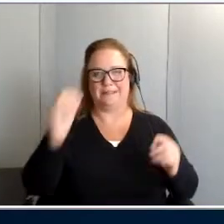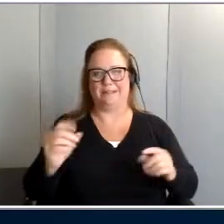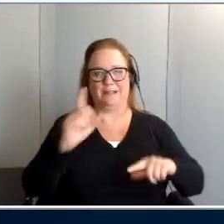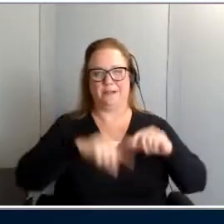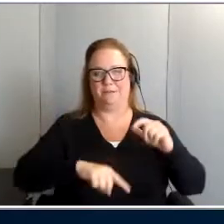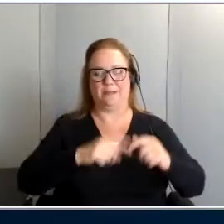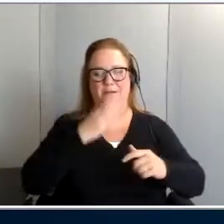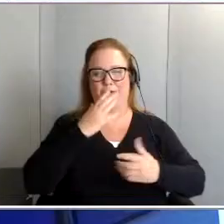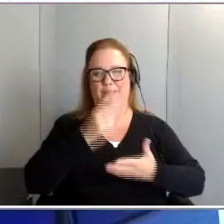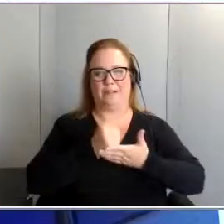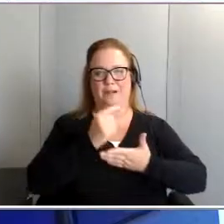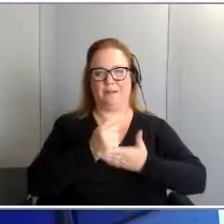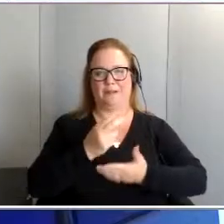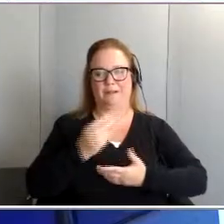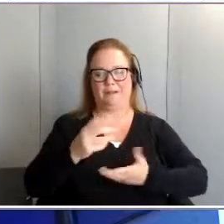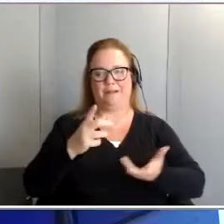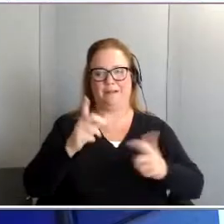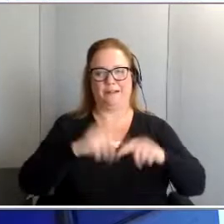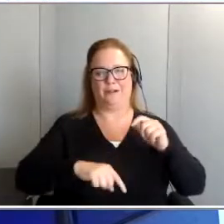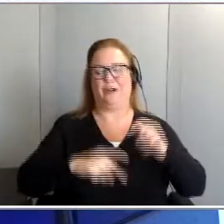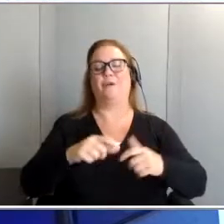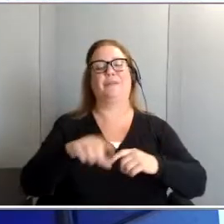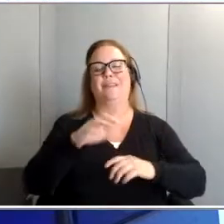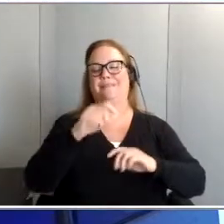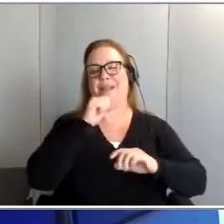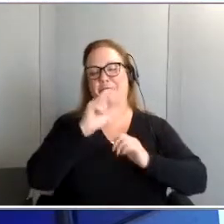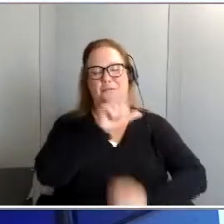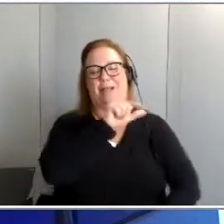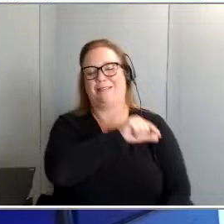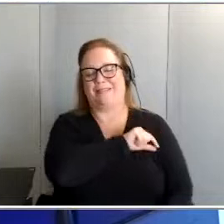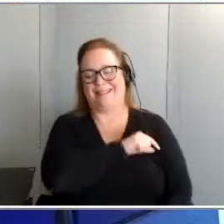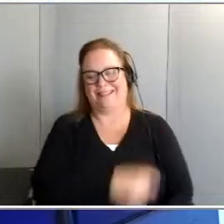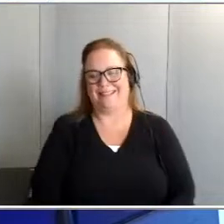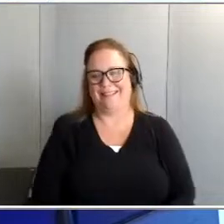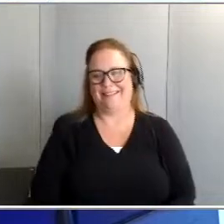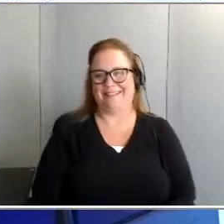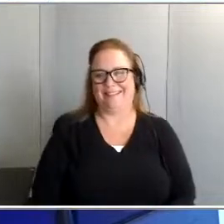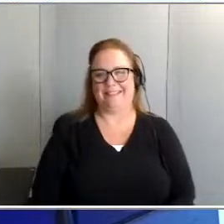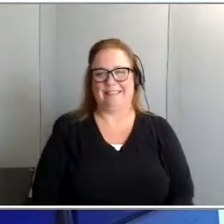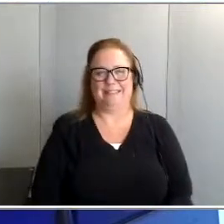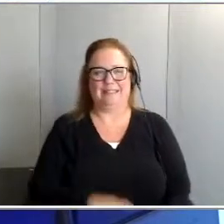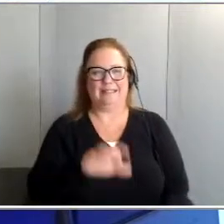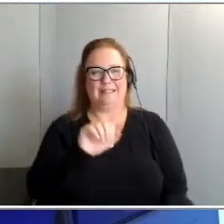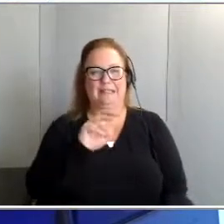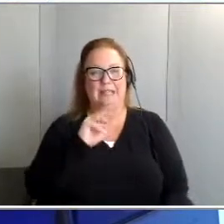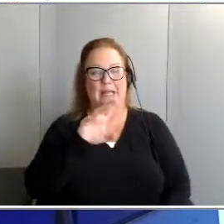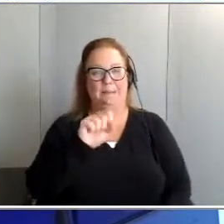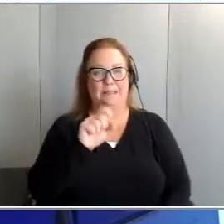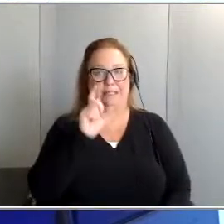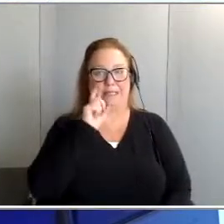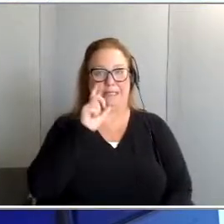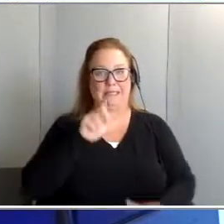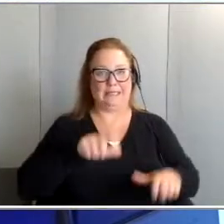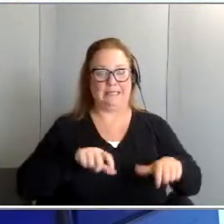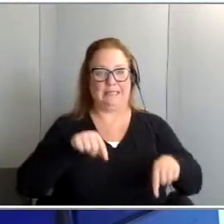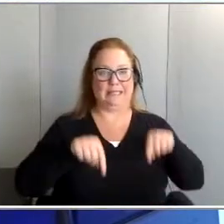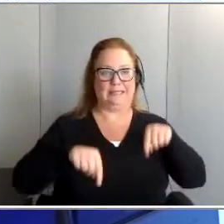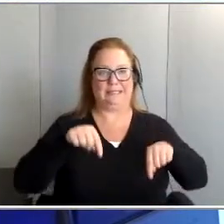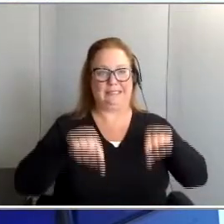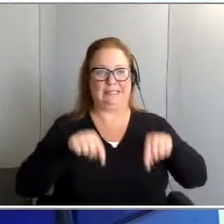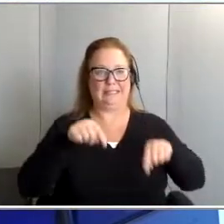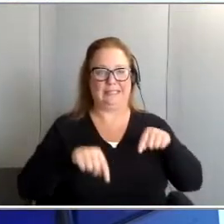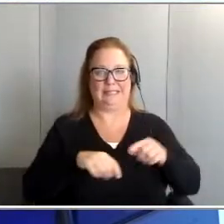dog. So I want to, before Camus needs to stretch his legs, is that what he's kind of antsing He's getting around? a little antsy.